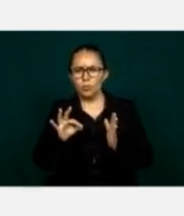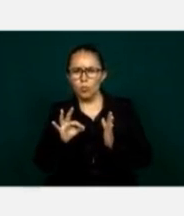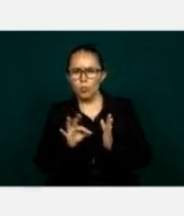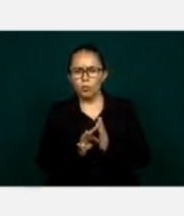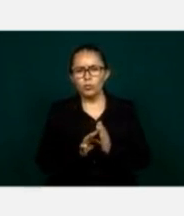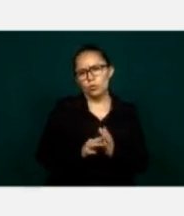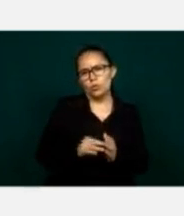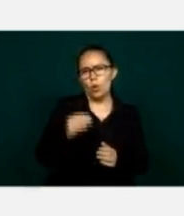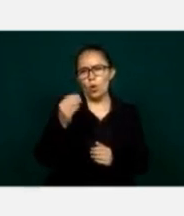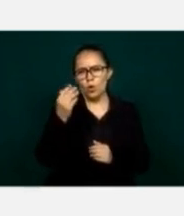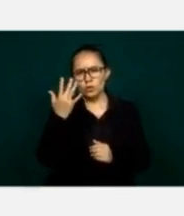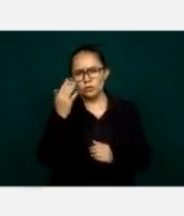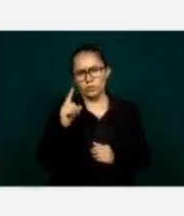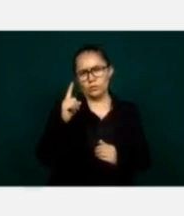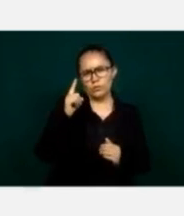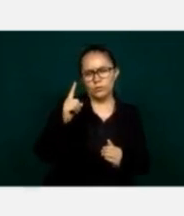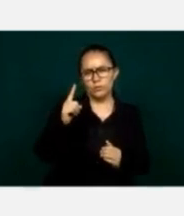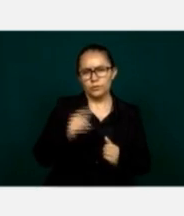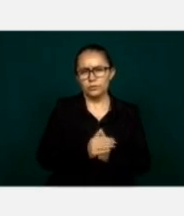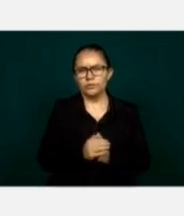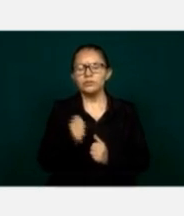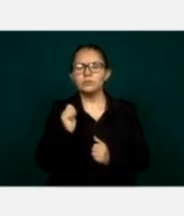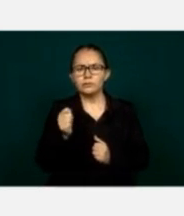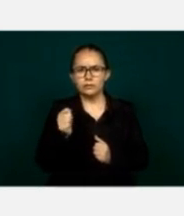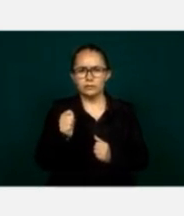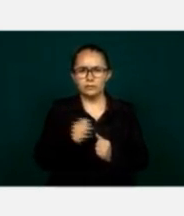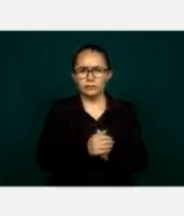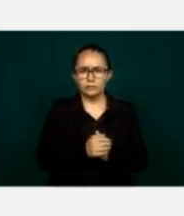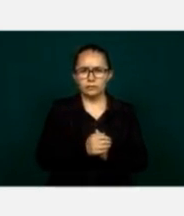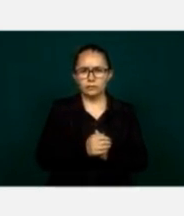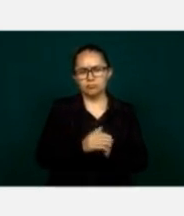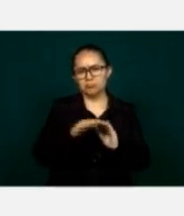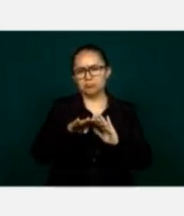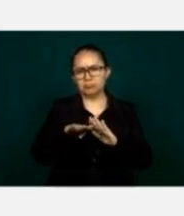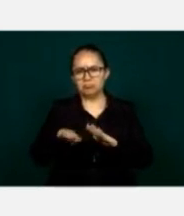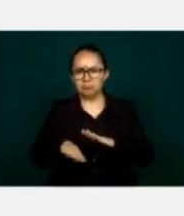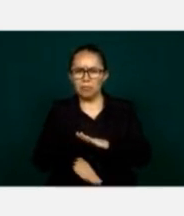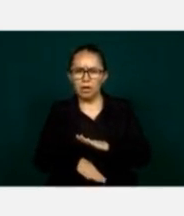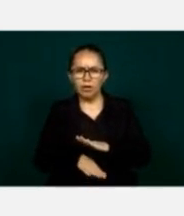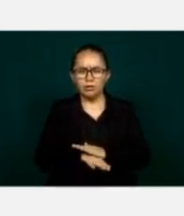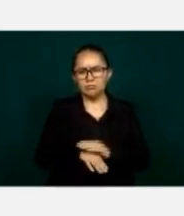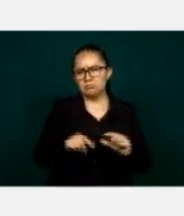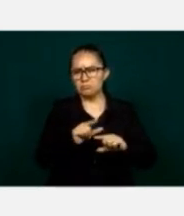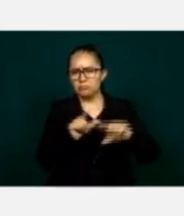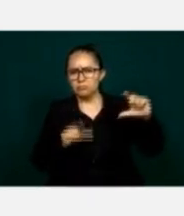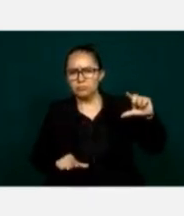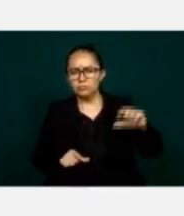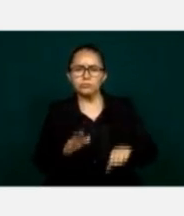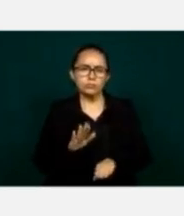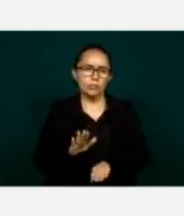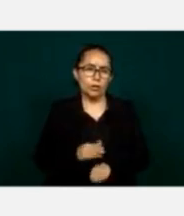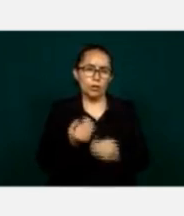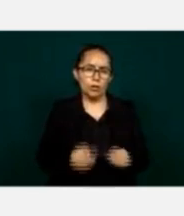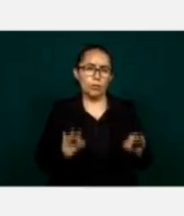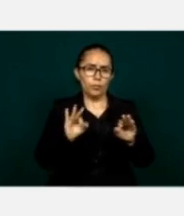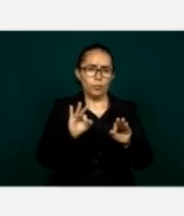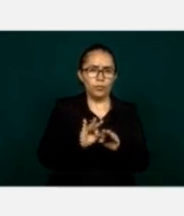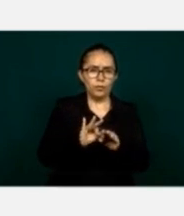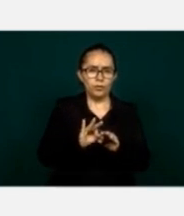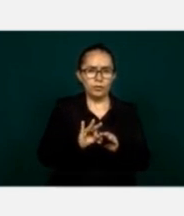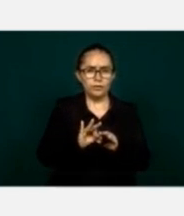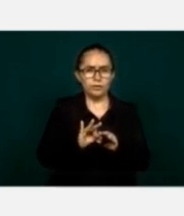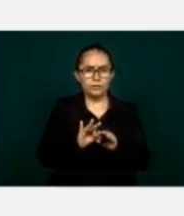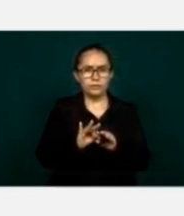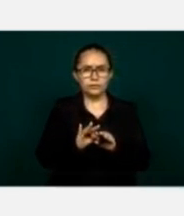it's 6.5 per every 100,000, as opposed to the median